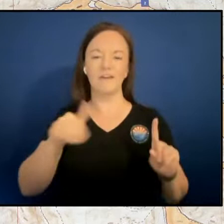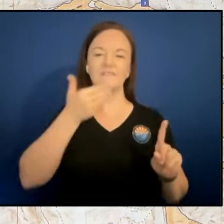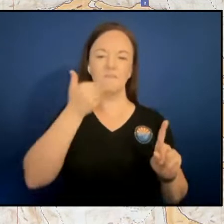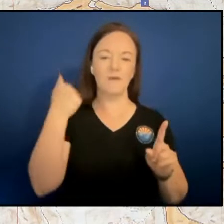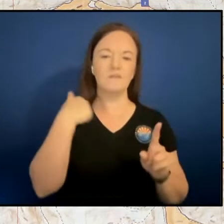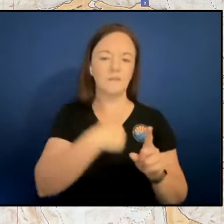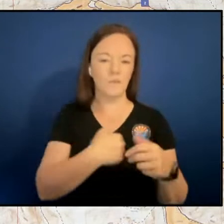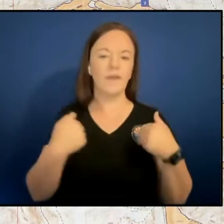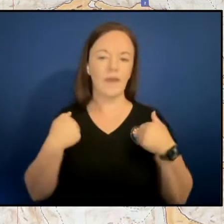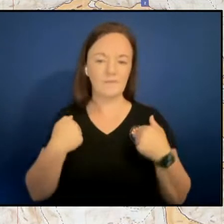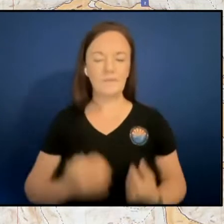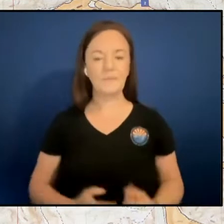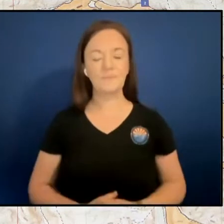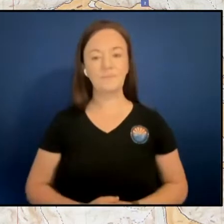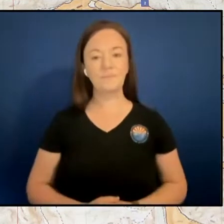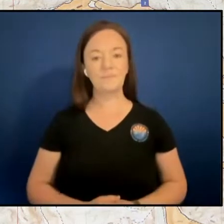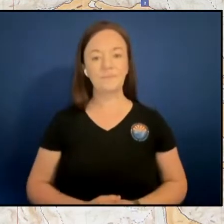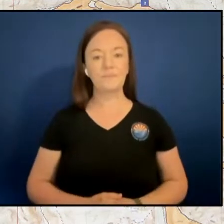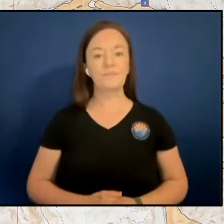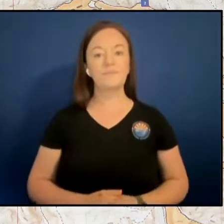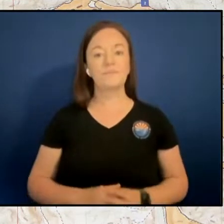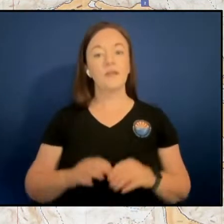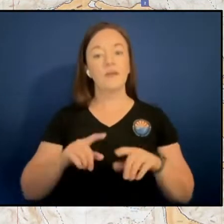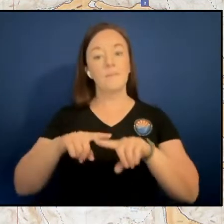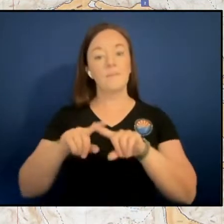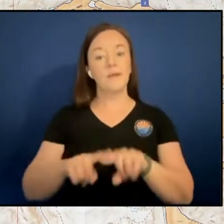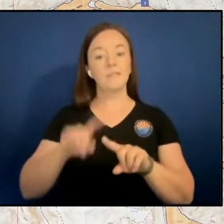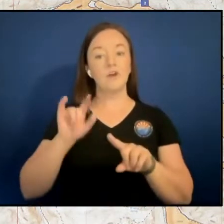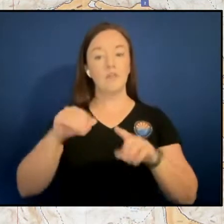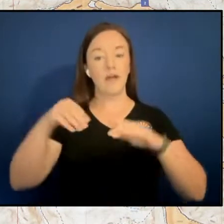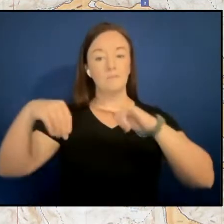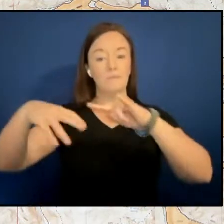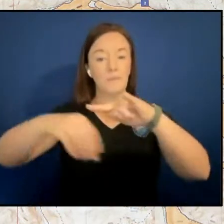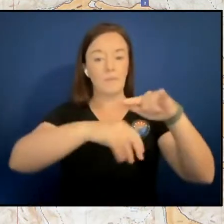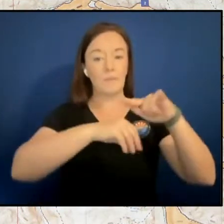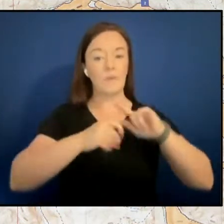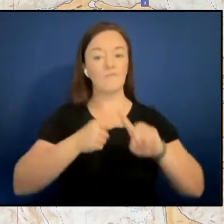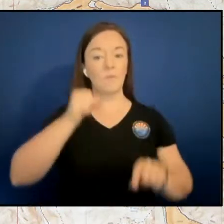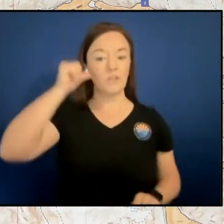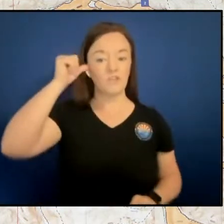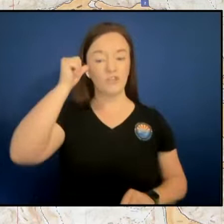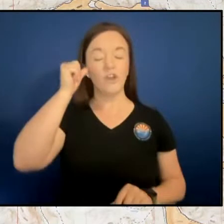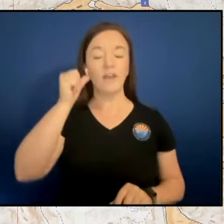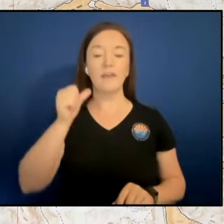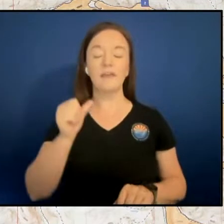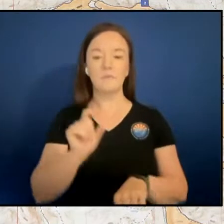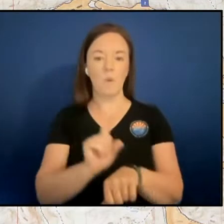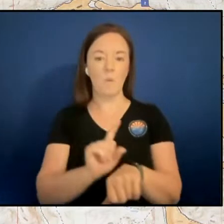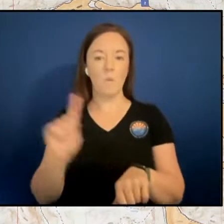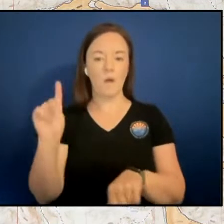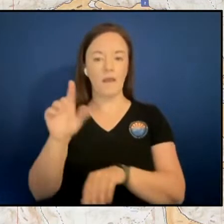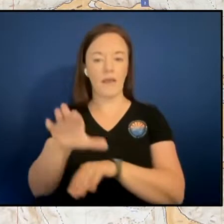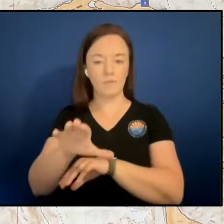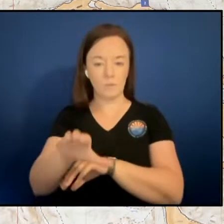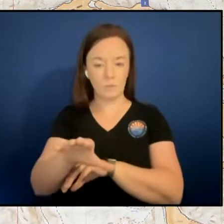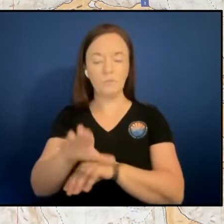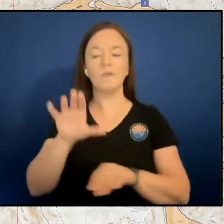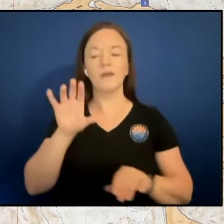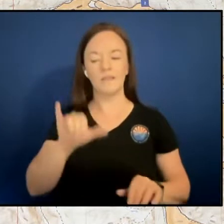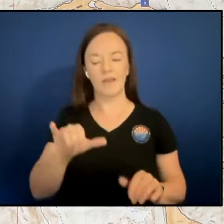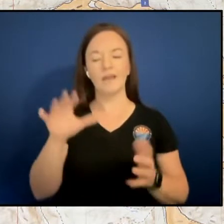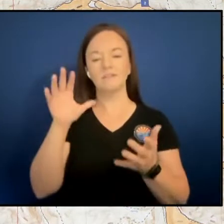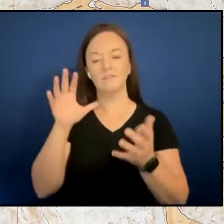then, based on that imagery, which was taken at about 1,300 yesterday, is how we arrived at that 340,980